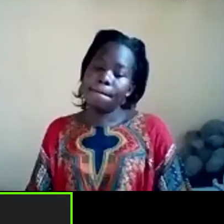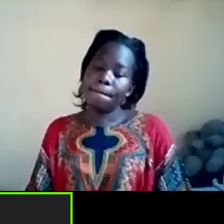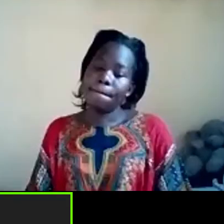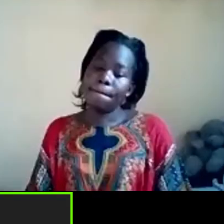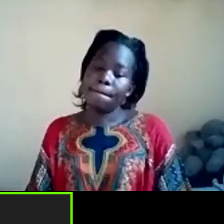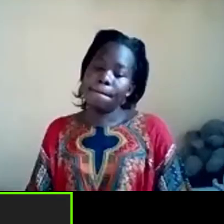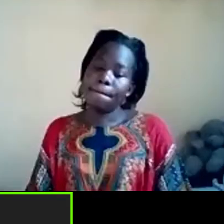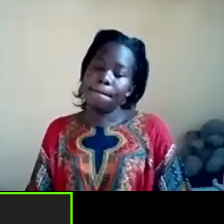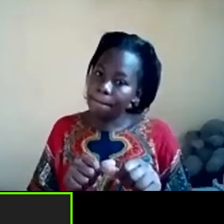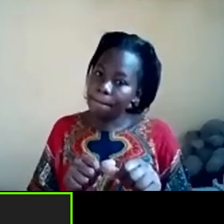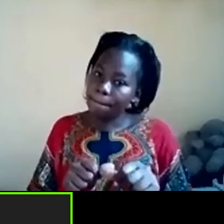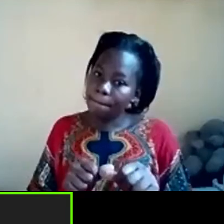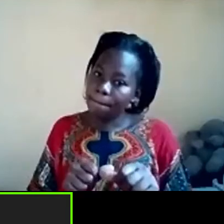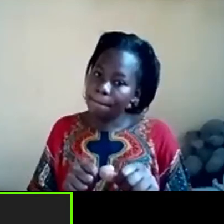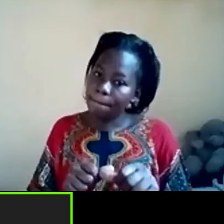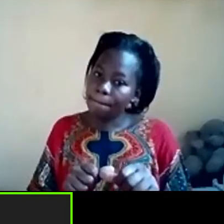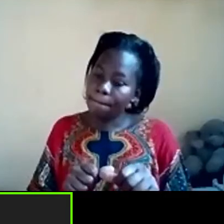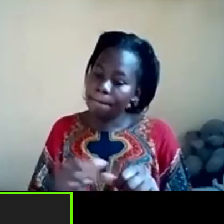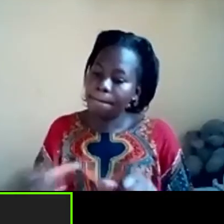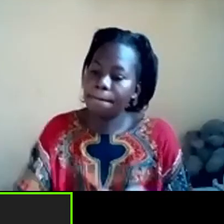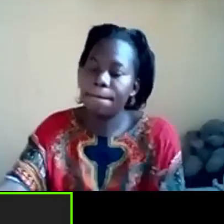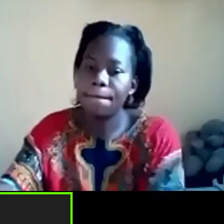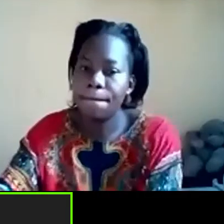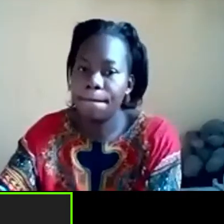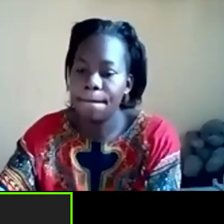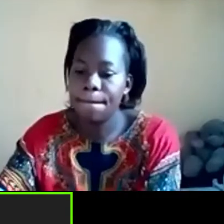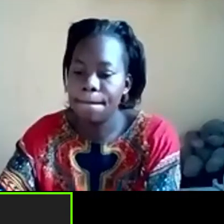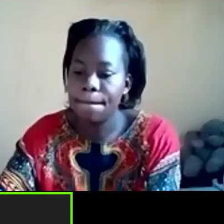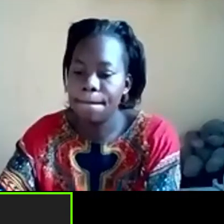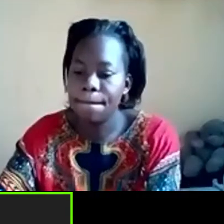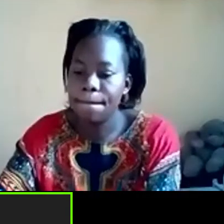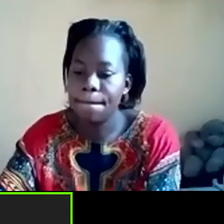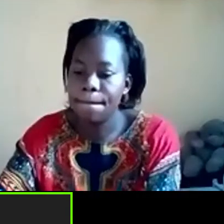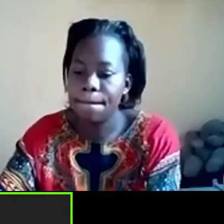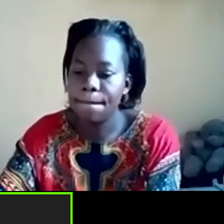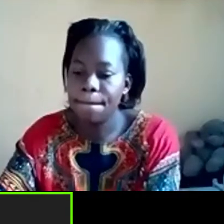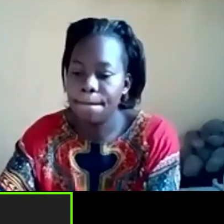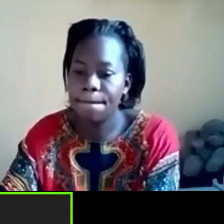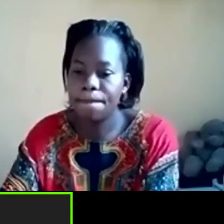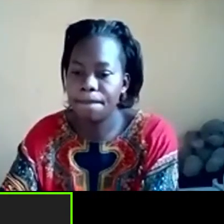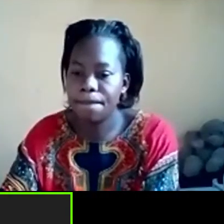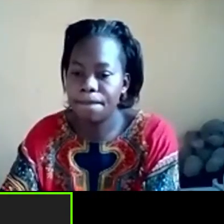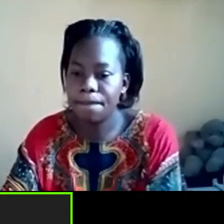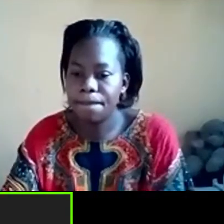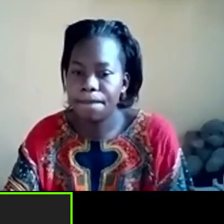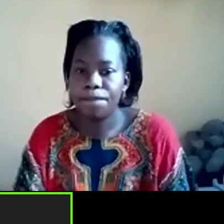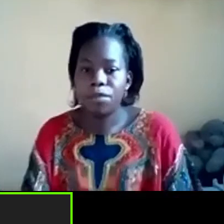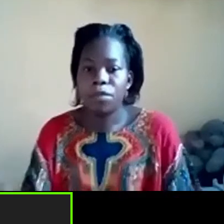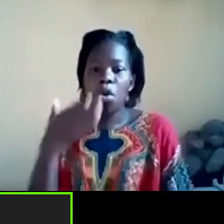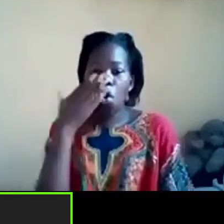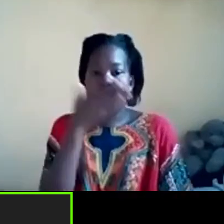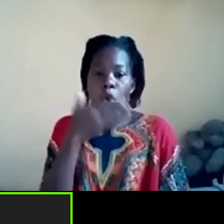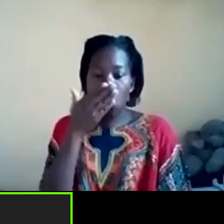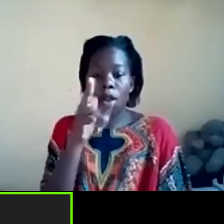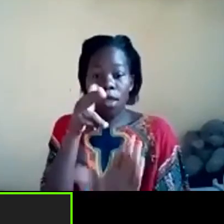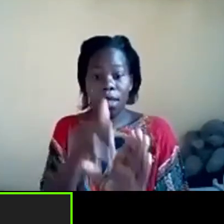Maybe for clarity to members, the oil and gas sector is an independent sector. It's not a mining